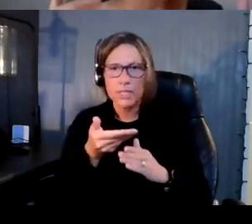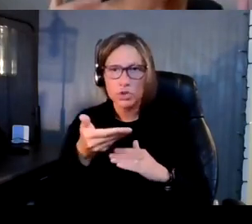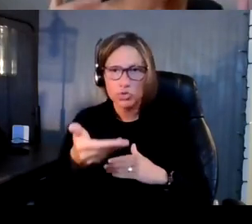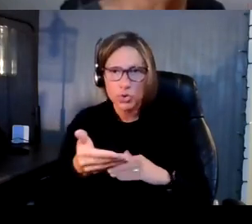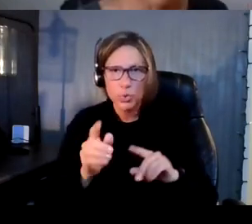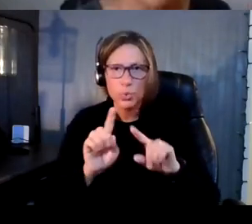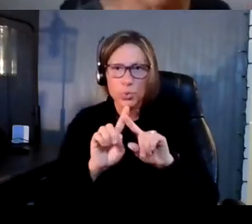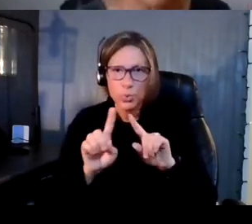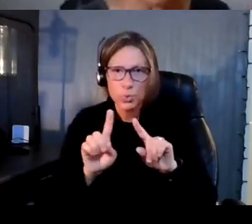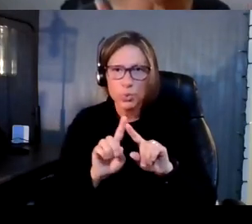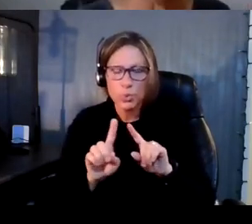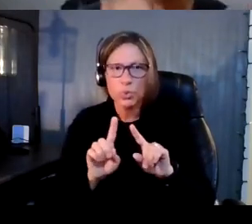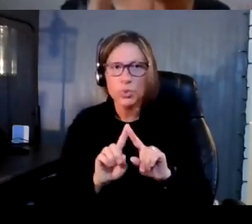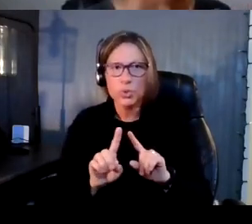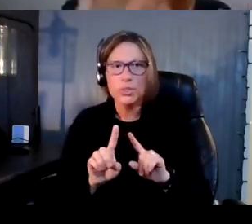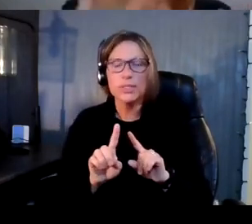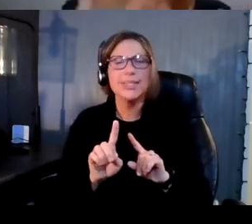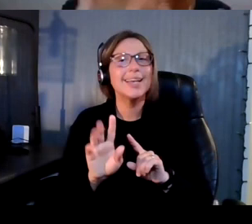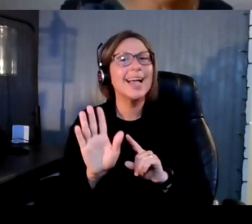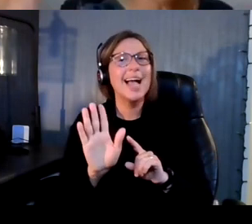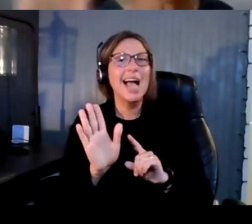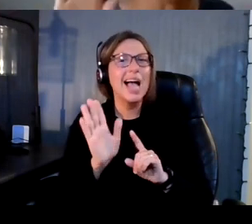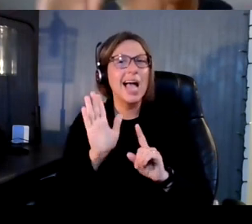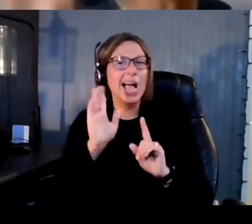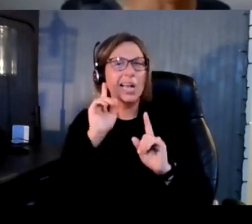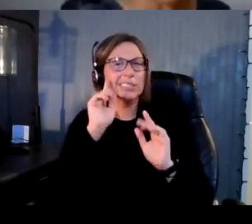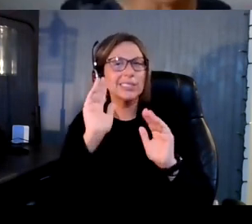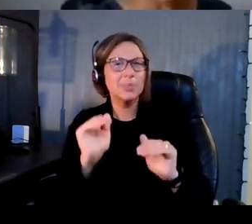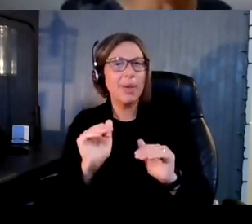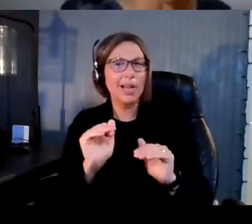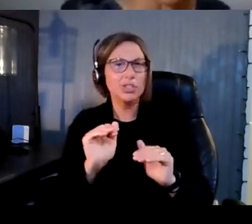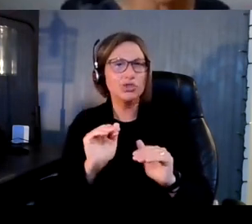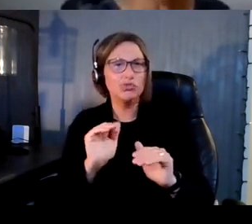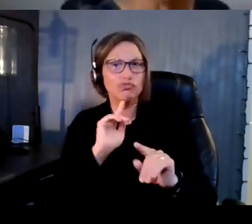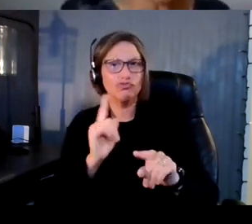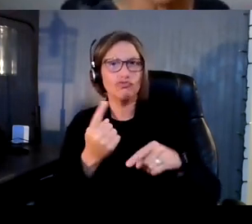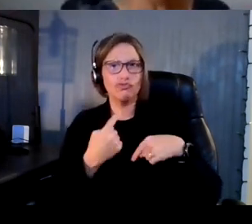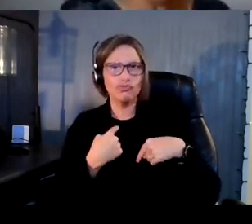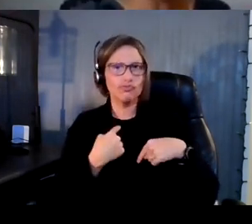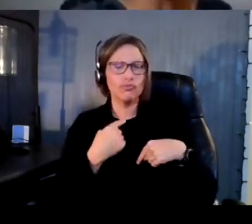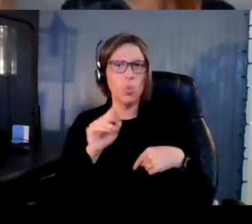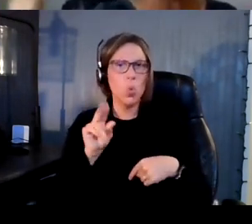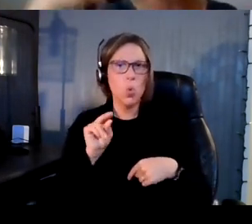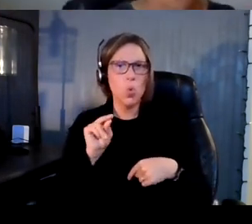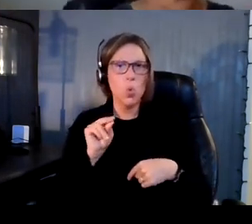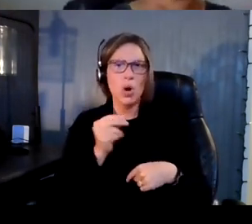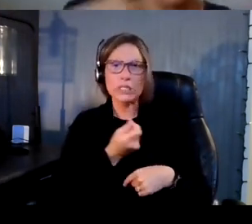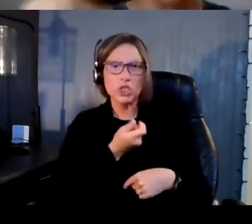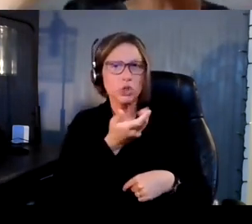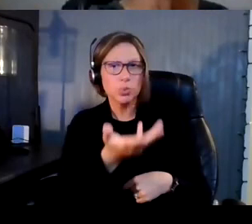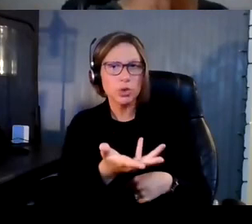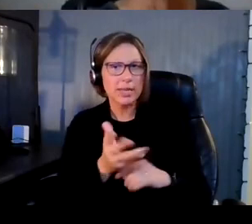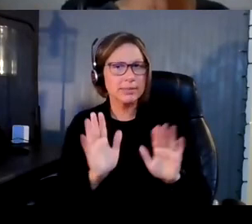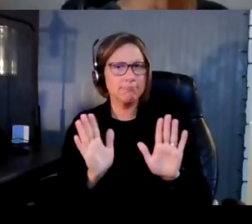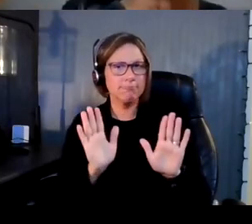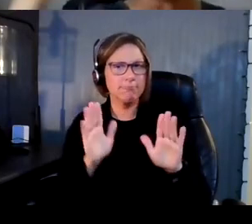we really aren't expecting them to give it back to us yet. We're not really expecting that expressive stuff because first